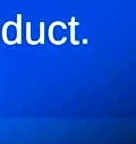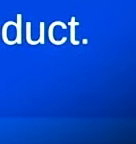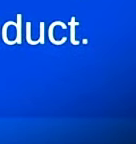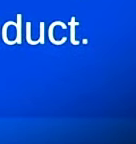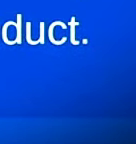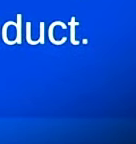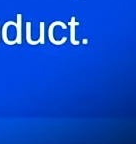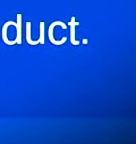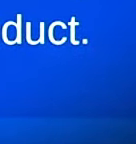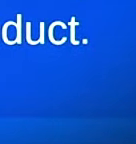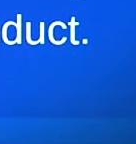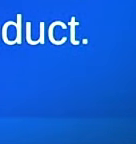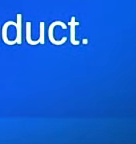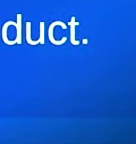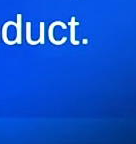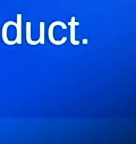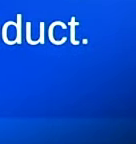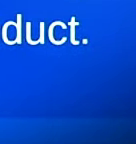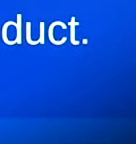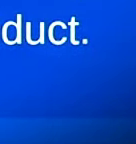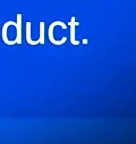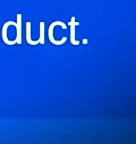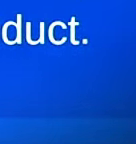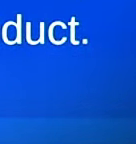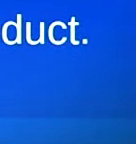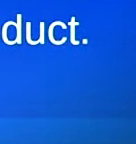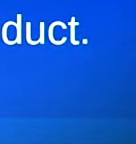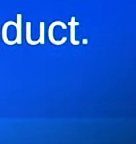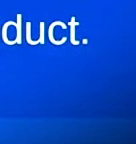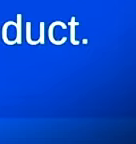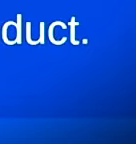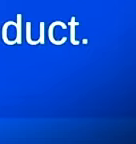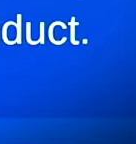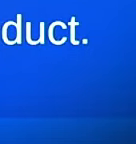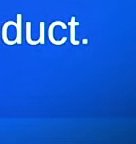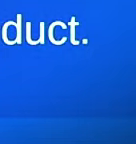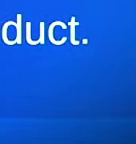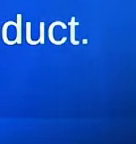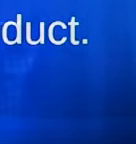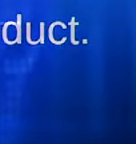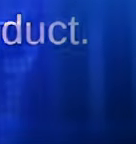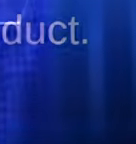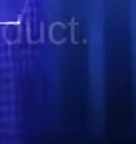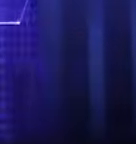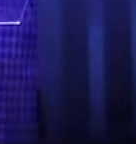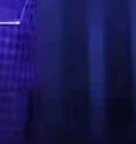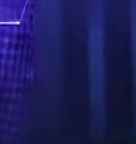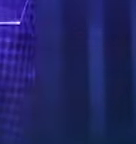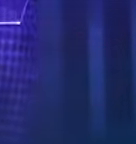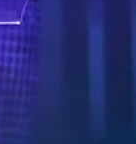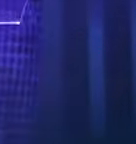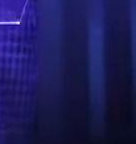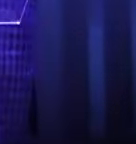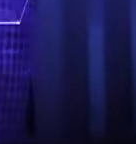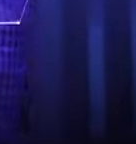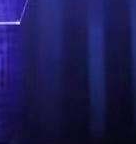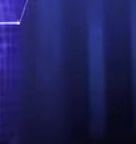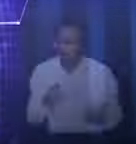Christ places a demand of righteousness on us. Now, when a shock coin say, you better in Abrabobi with